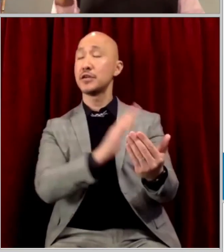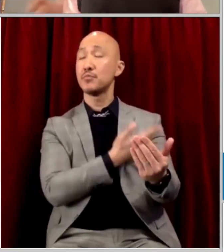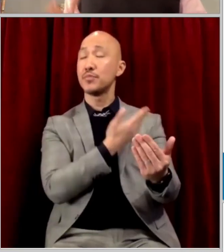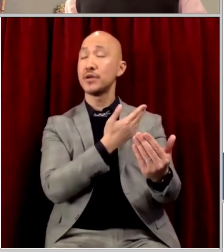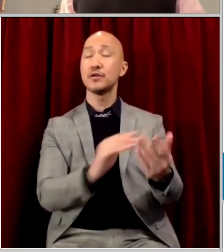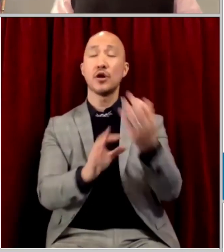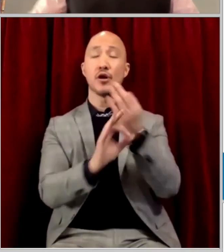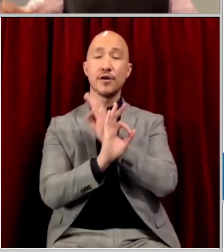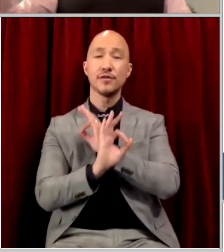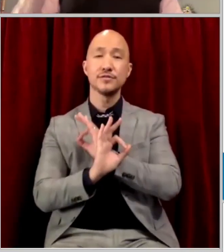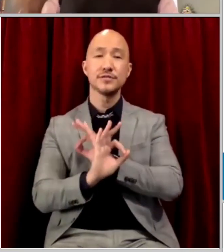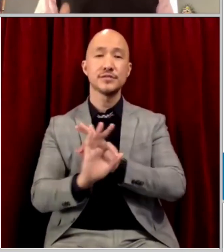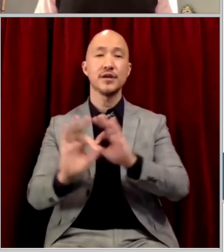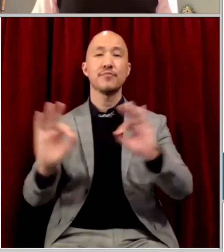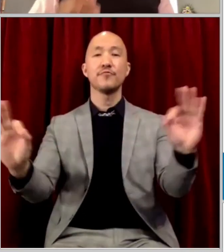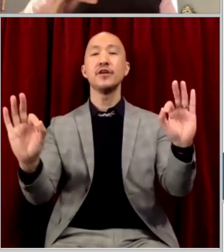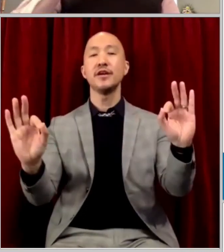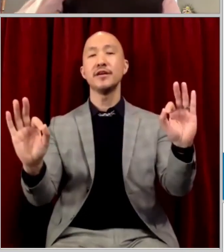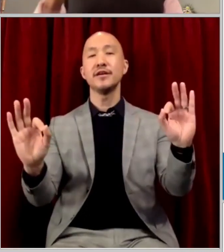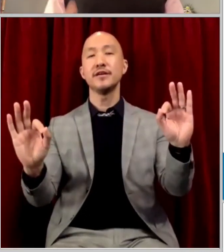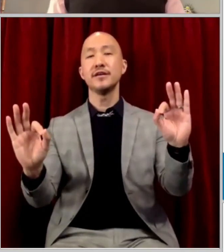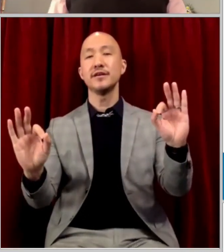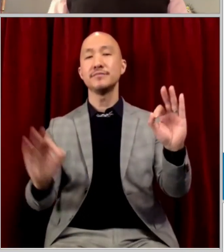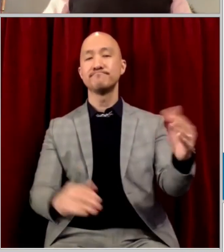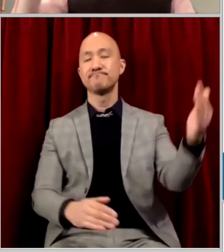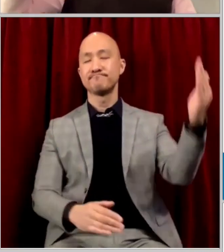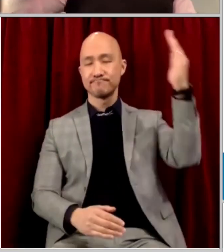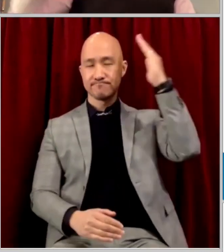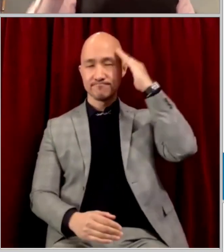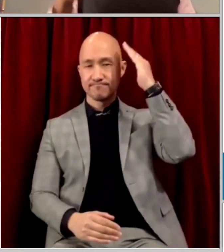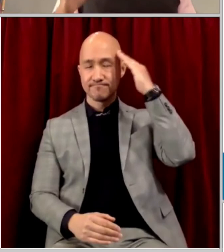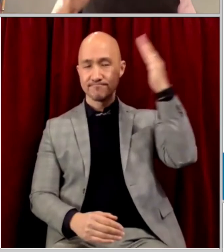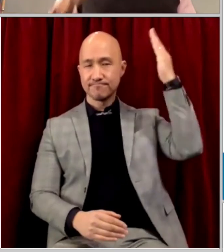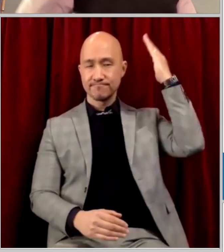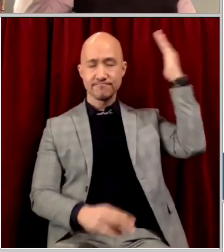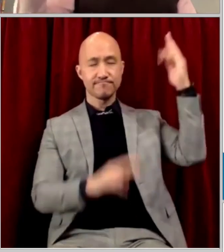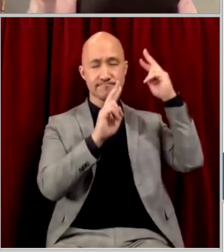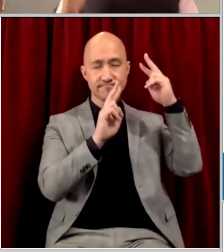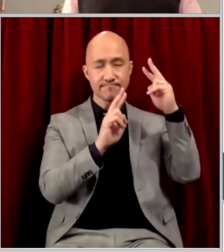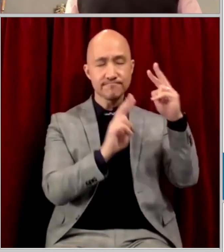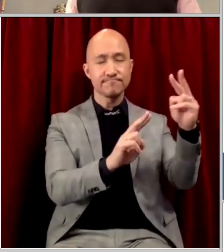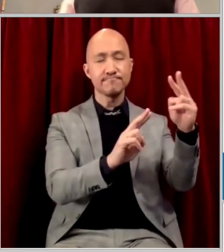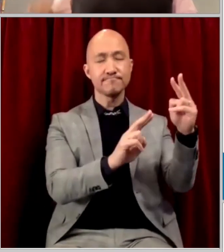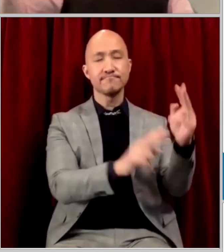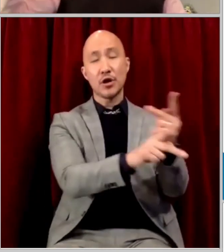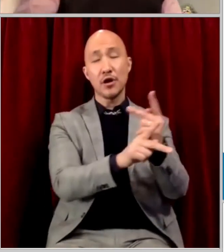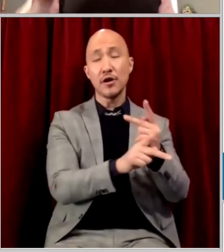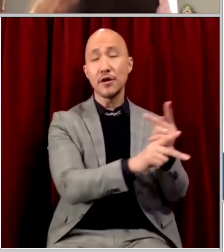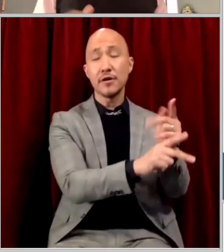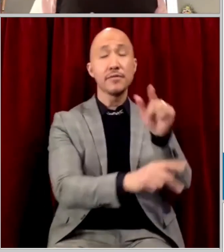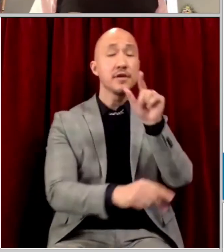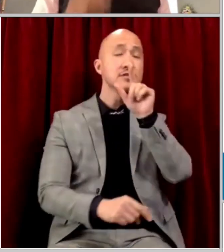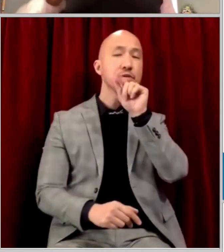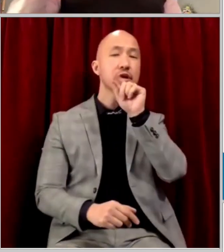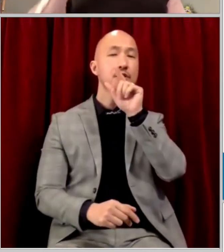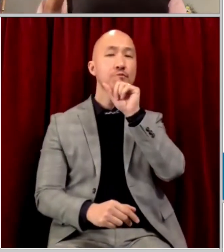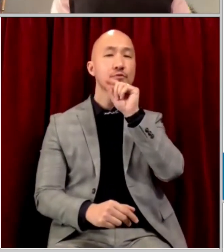sing because I'm free. For his eye is on